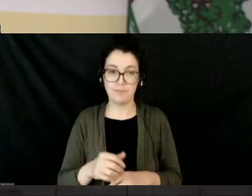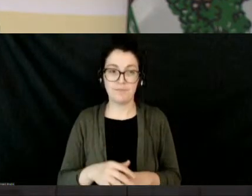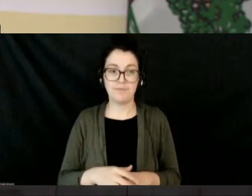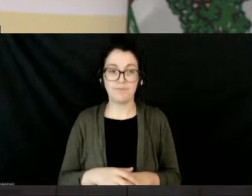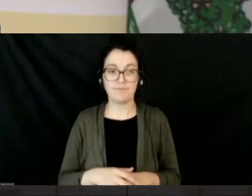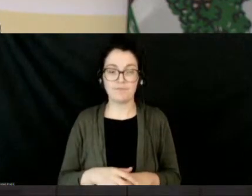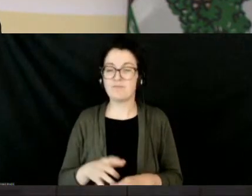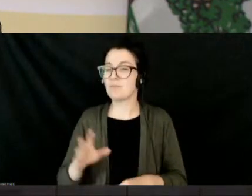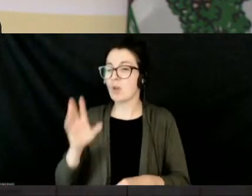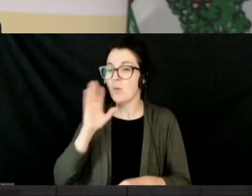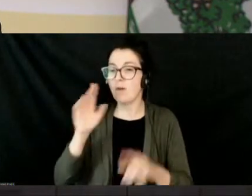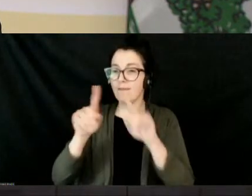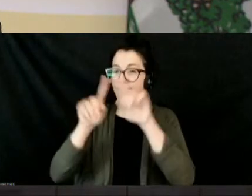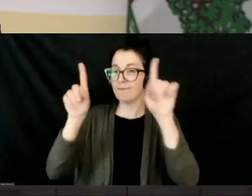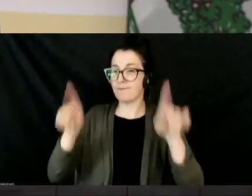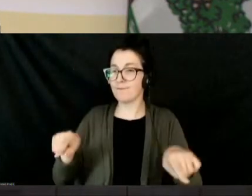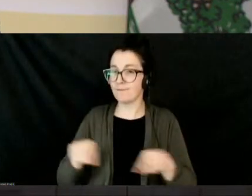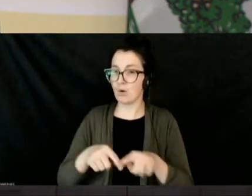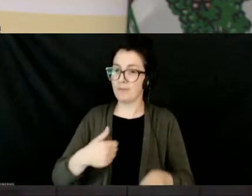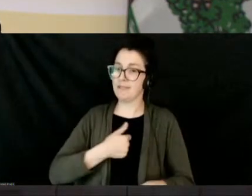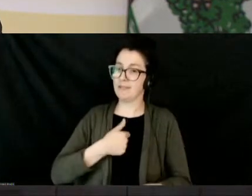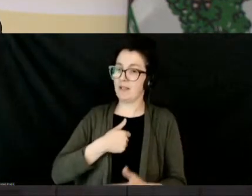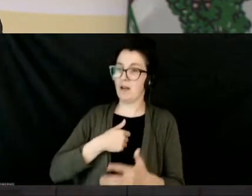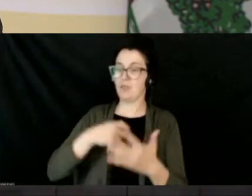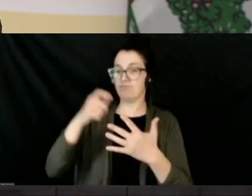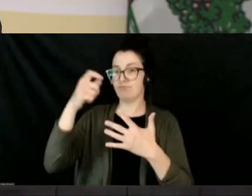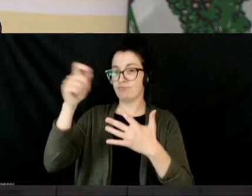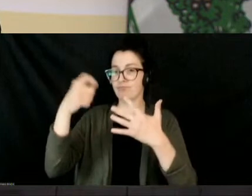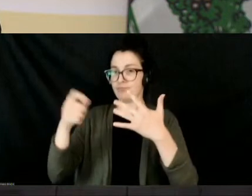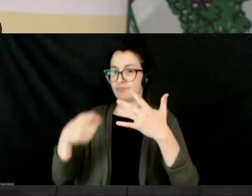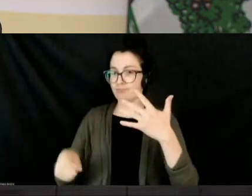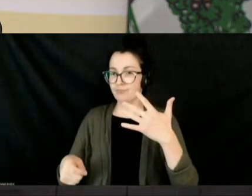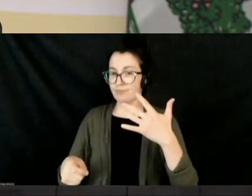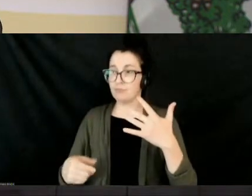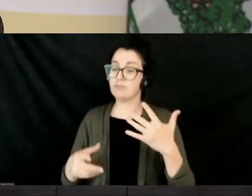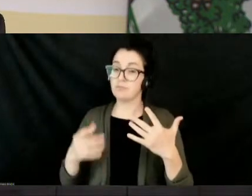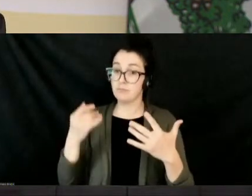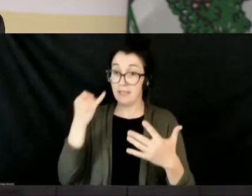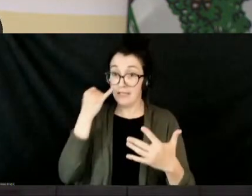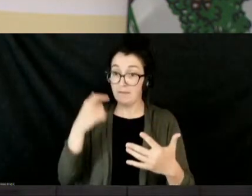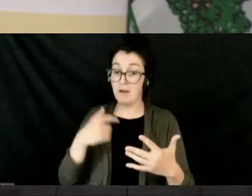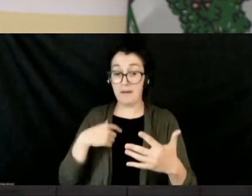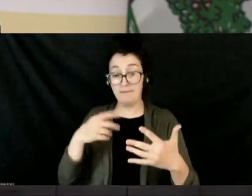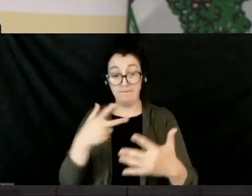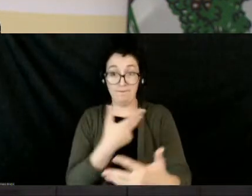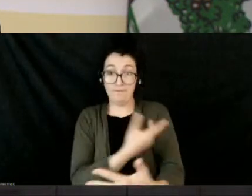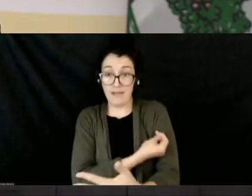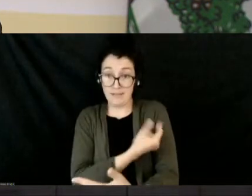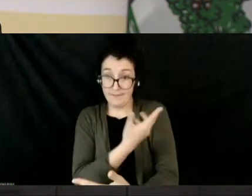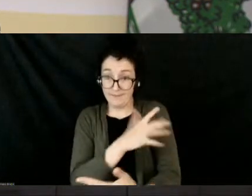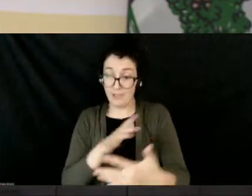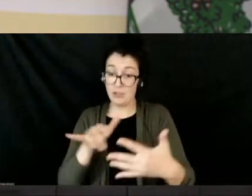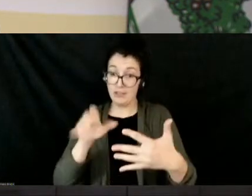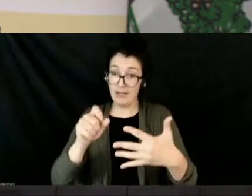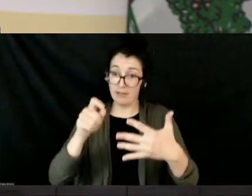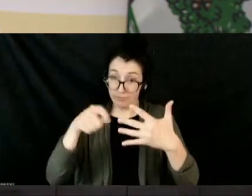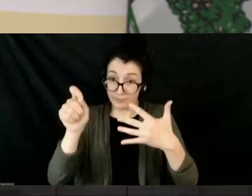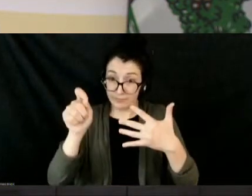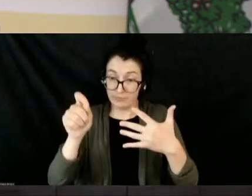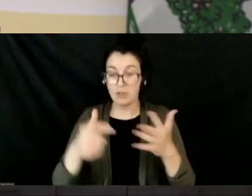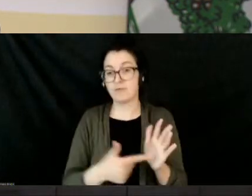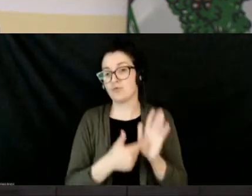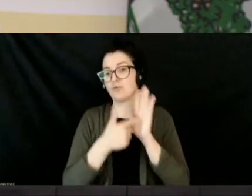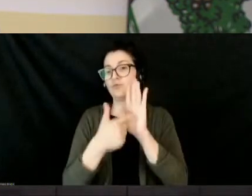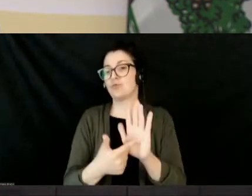be a box to check for your vaccination status, and you'll be asked to prove by your screeners and testers at the border to